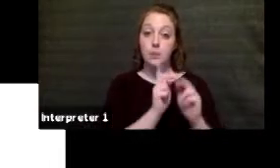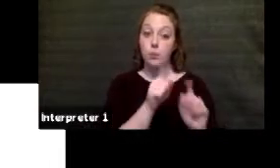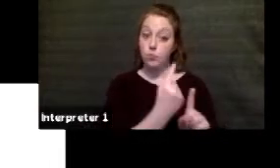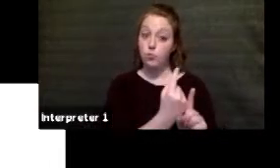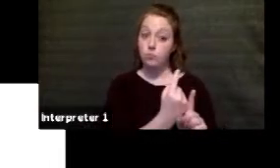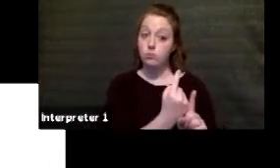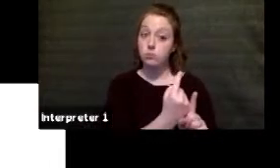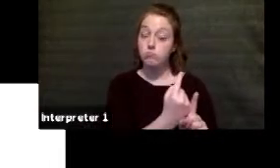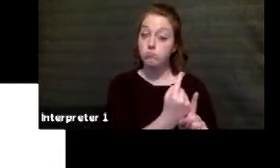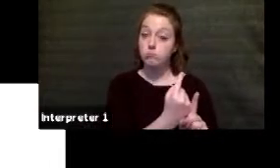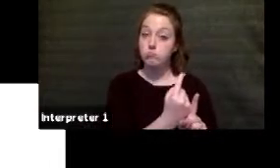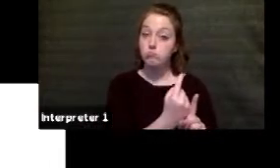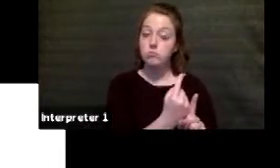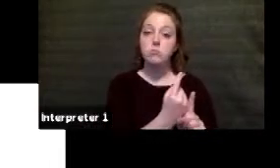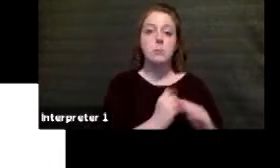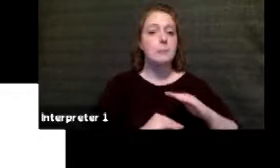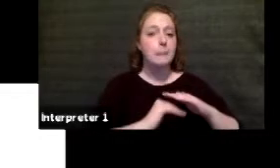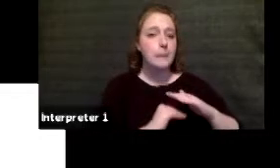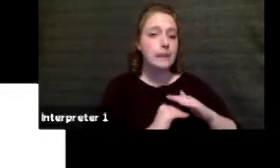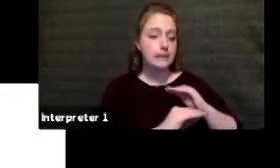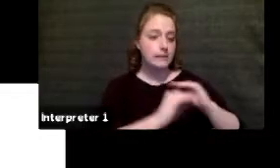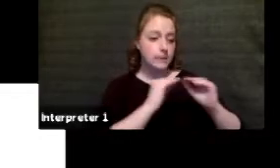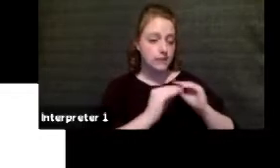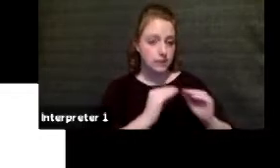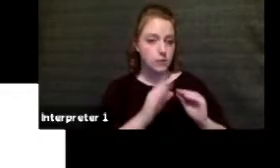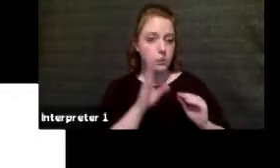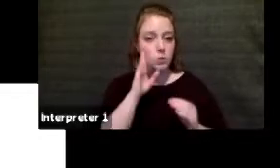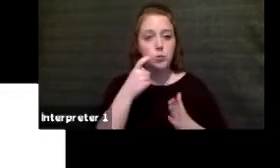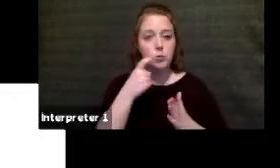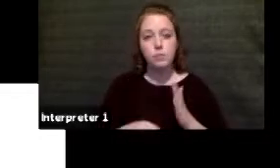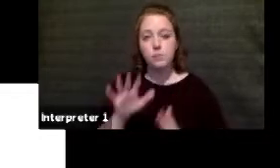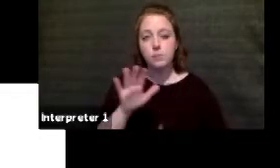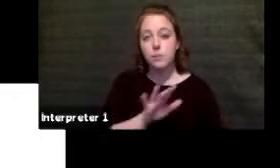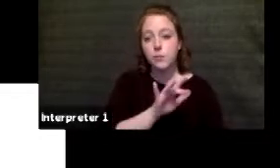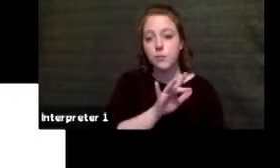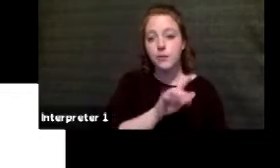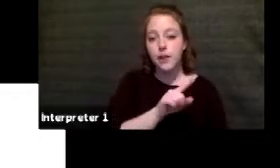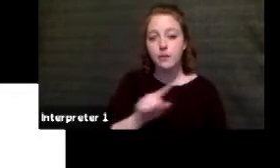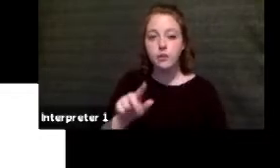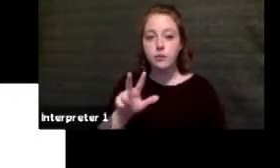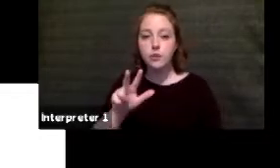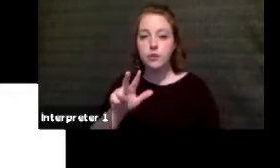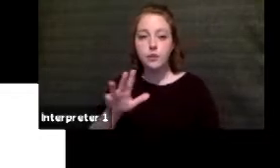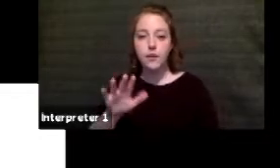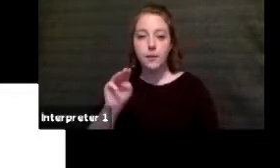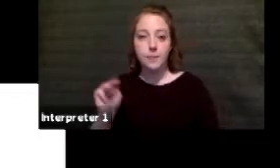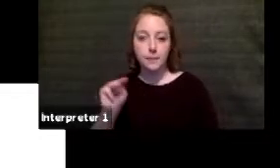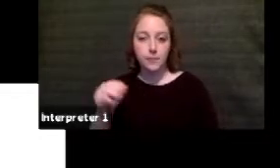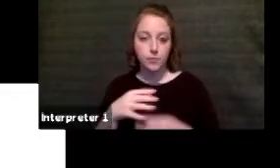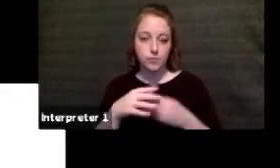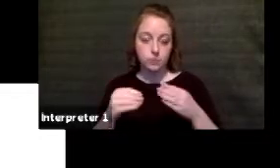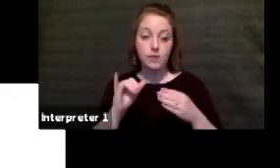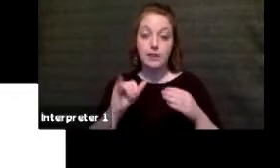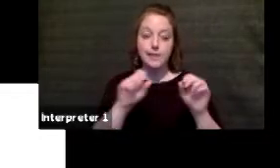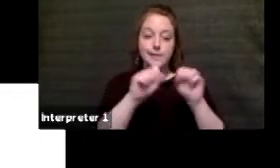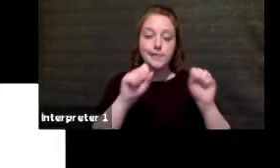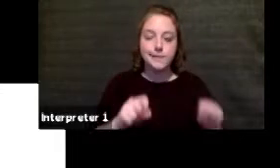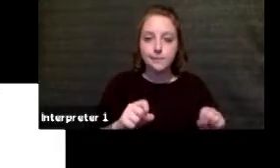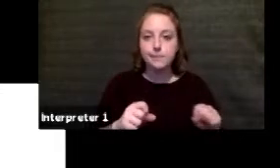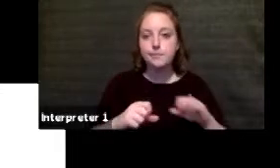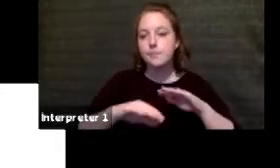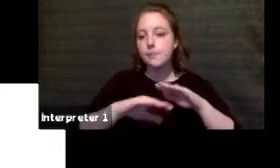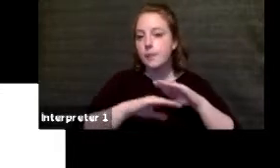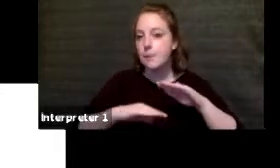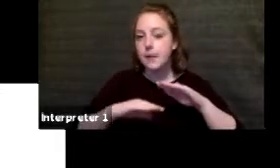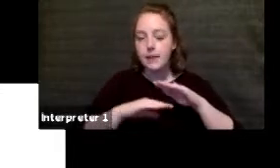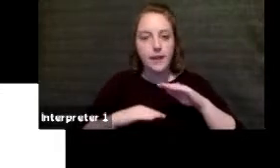2020 project costs at 25 to $35 million. So again, that is improving the systems, uh, that is not